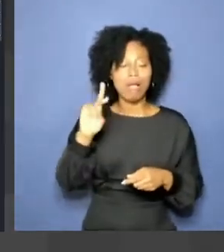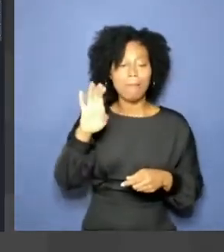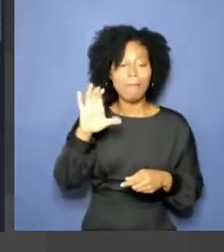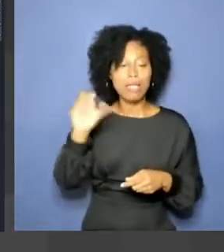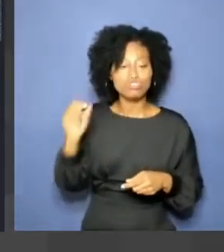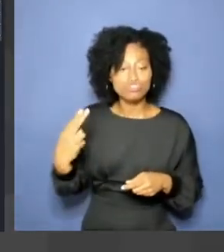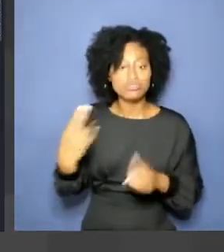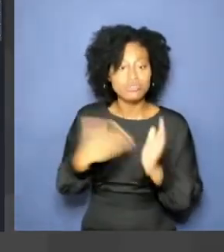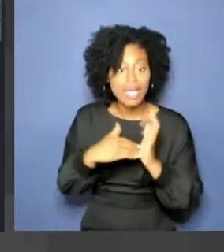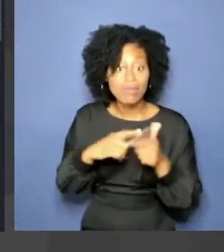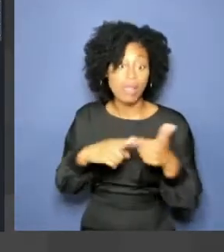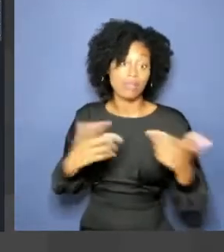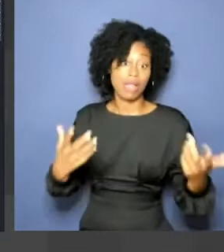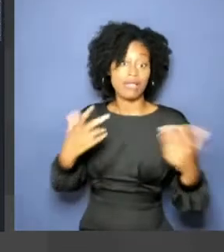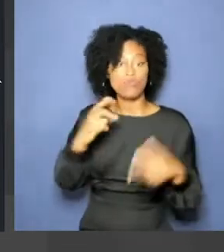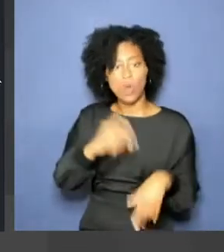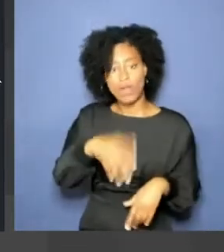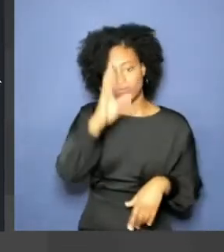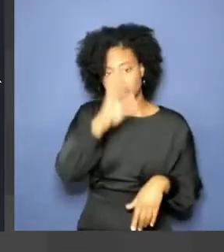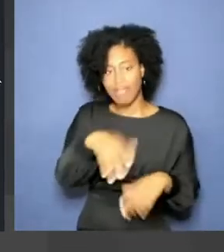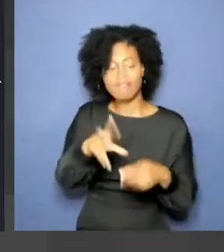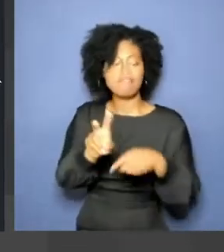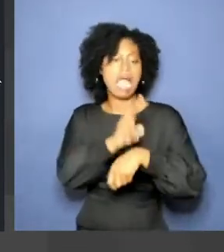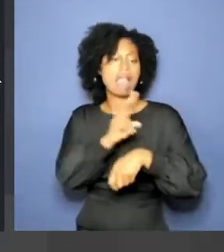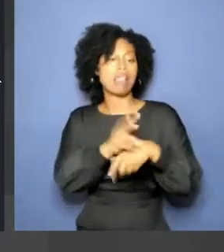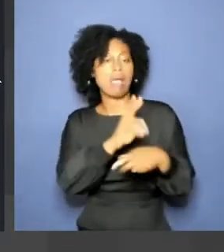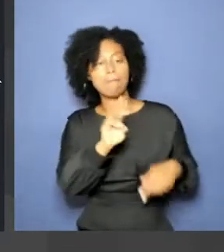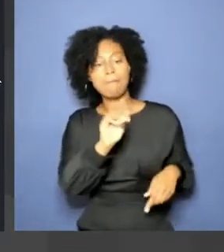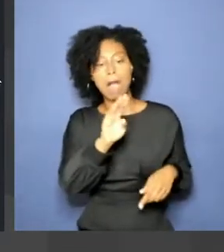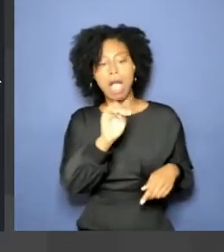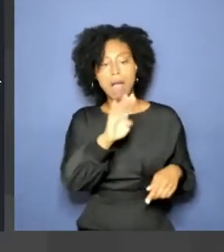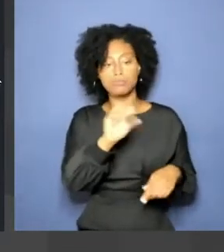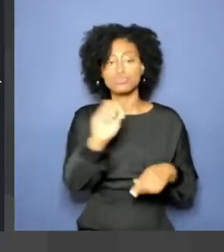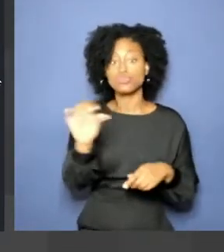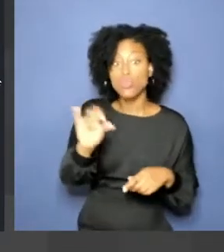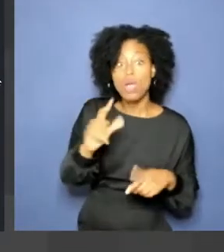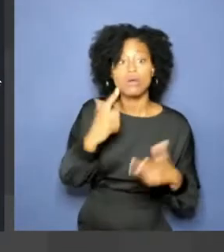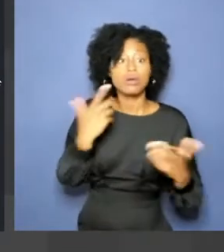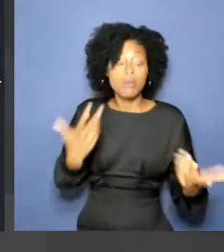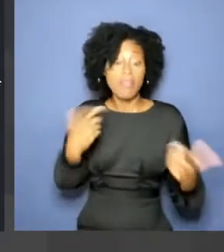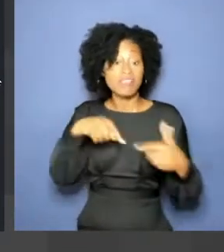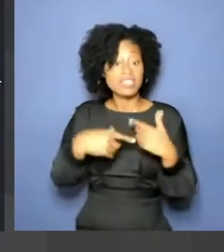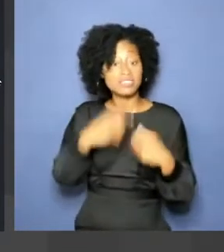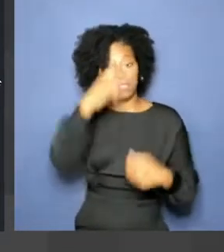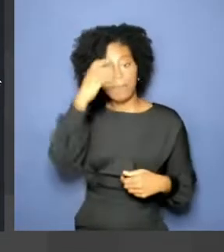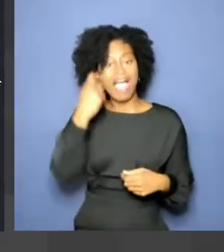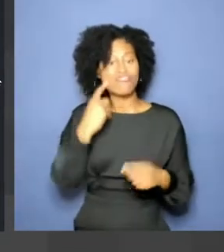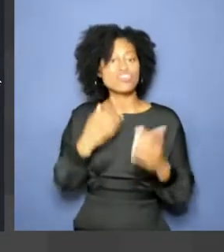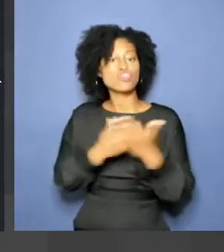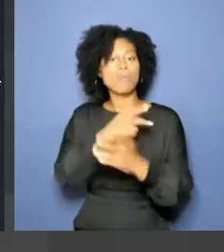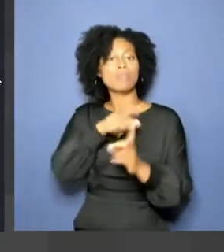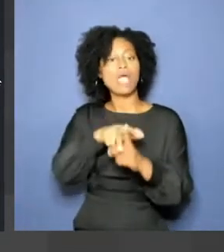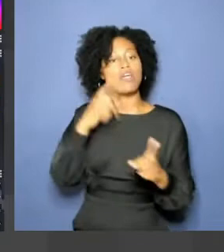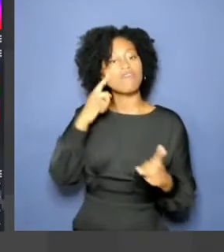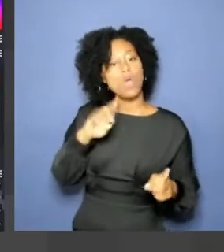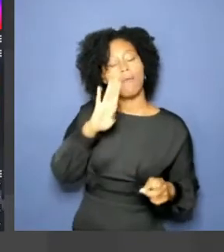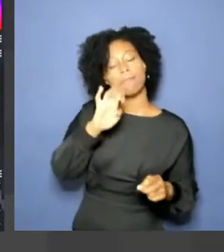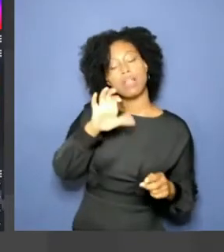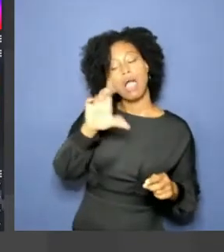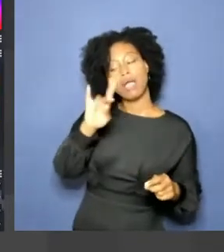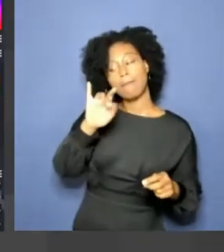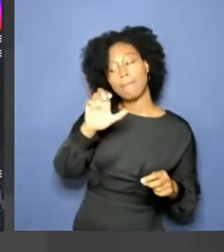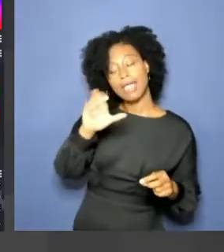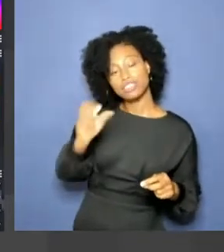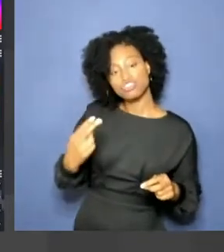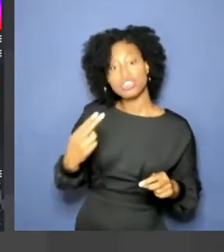and the axolotl. This summer I've collaborated with Mojang to create a new plugin for Blockbench. The plugin makes it super easy to get started